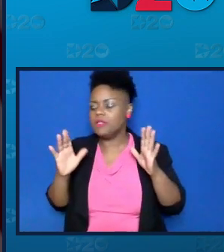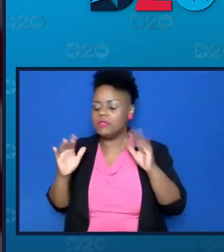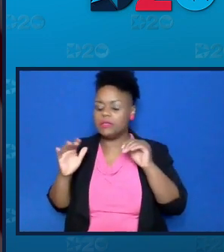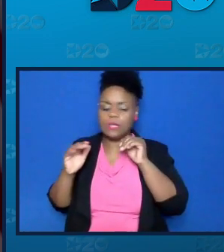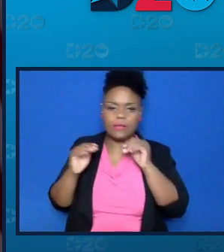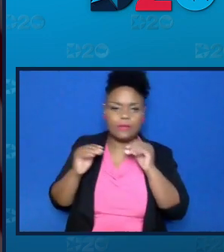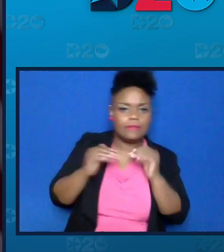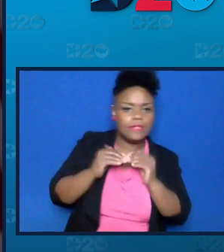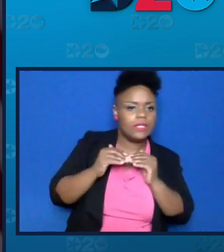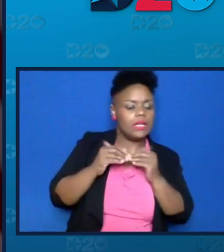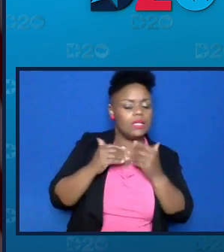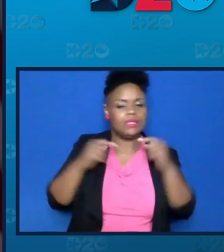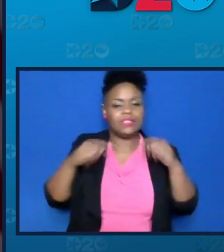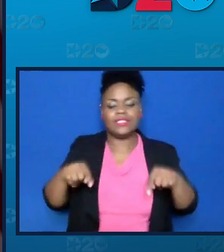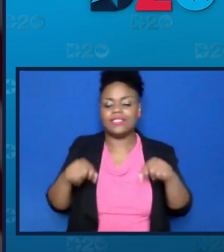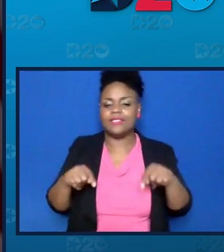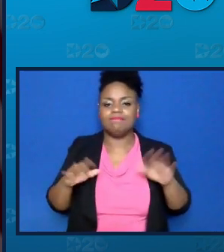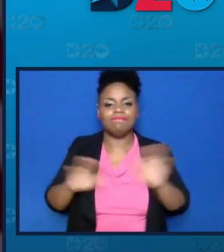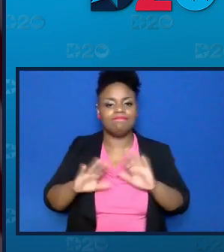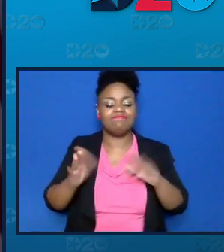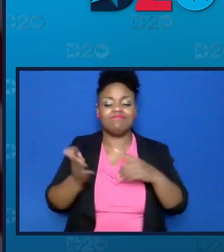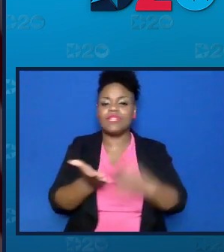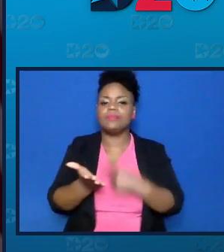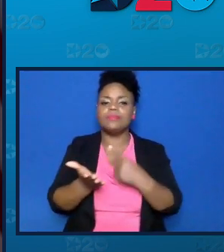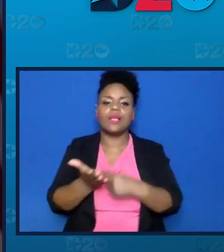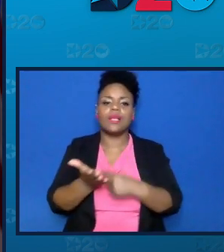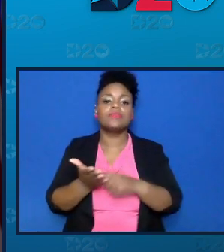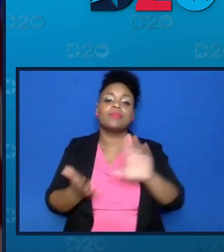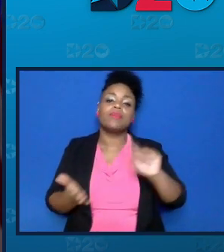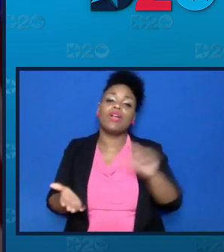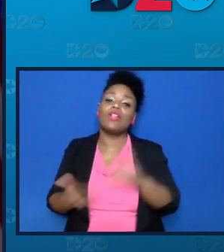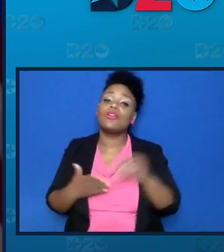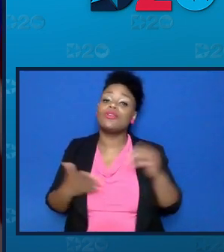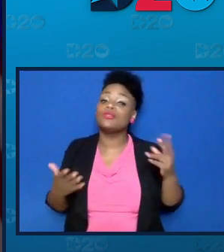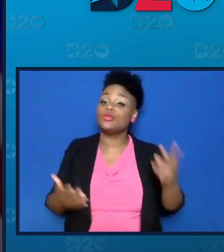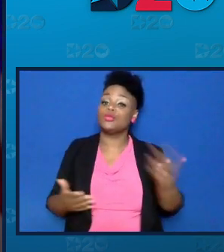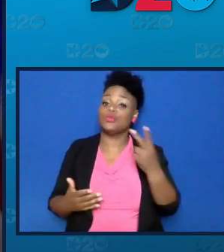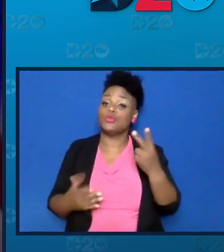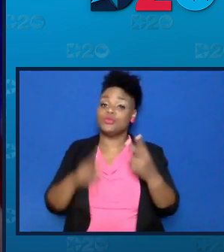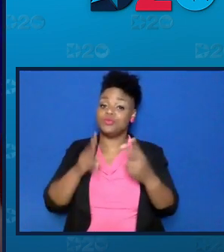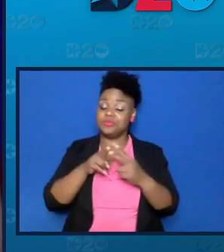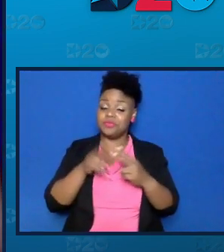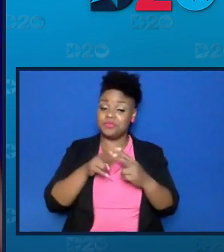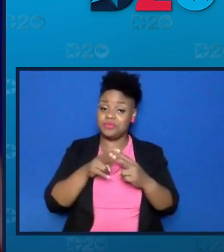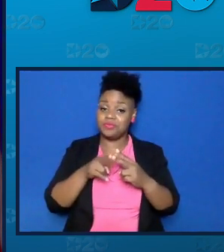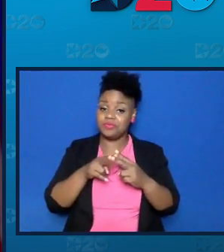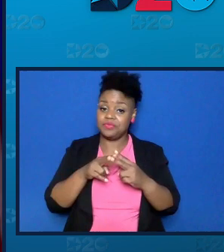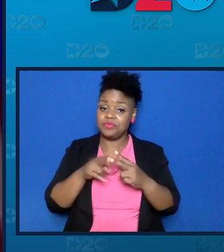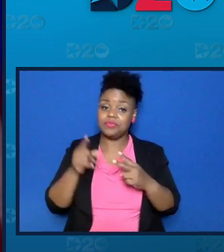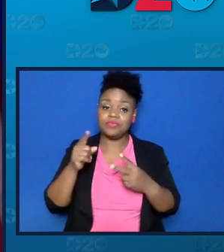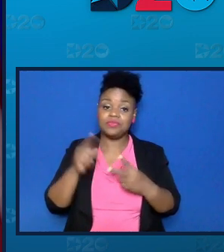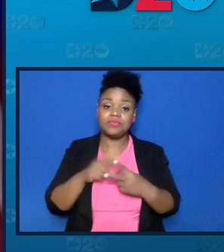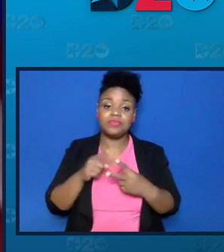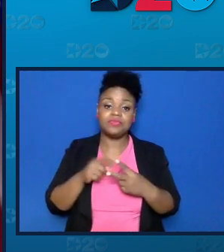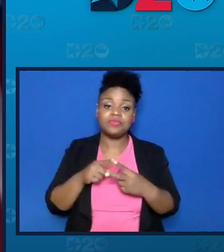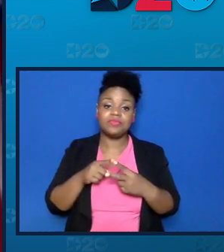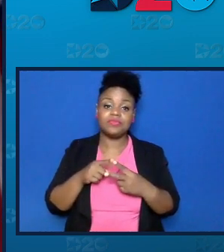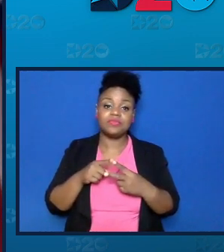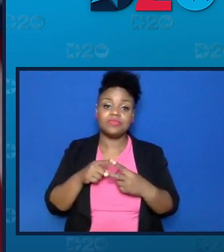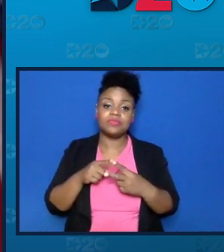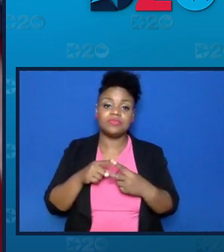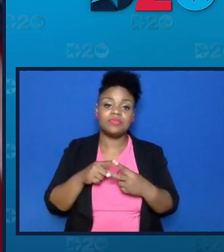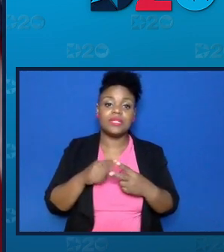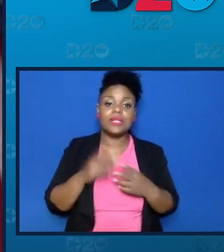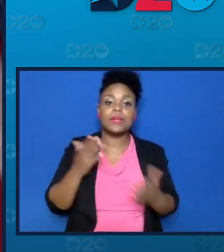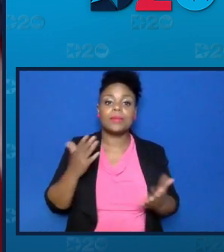sometimes. But I've learned two things. First, your loved one may have left this